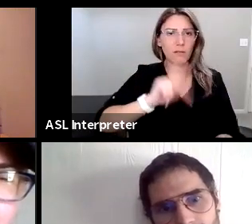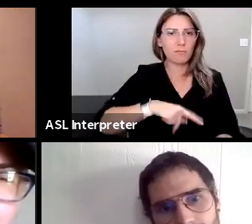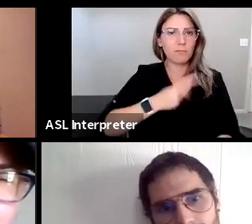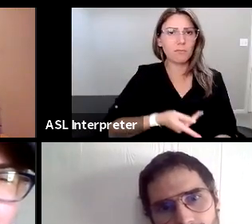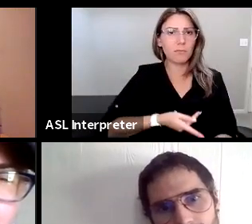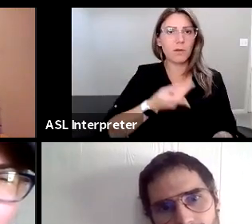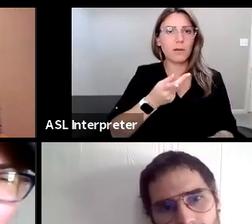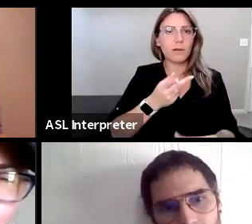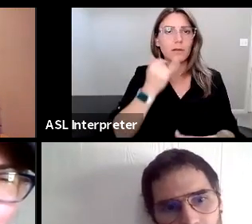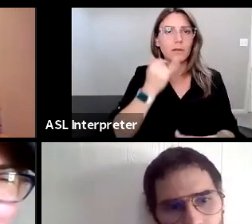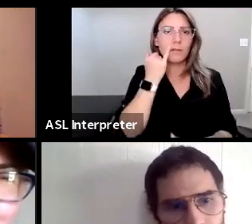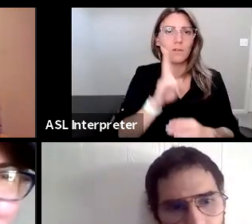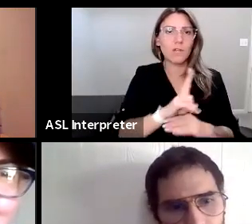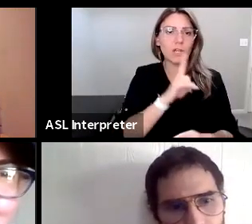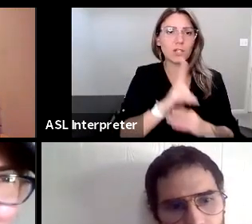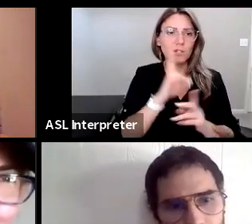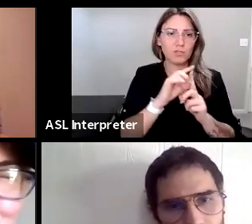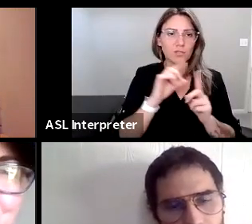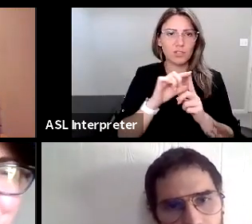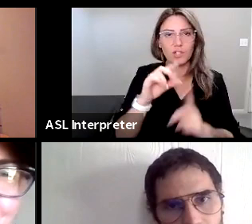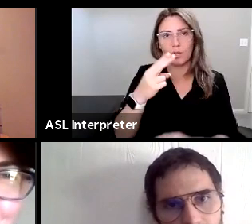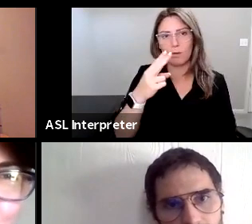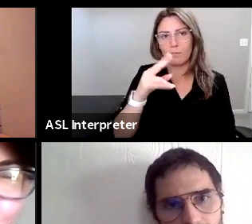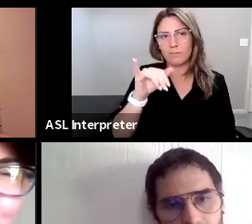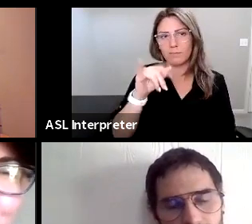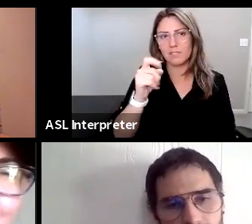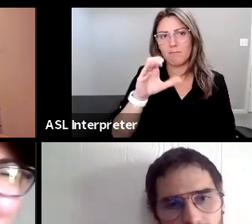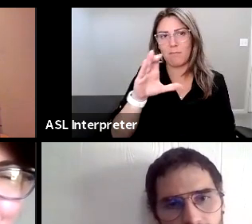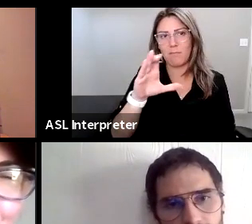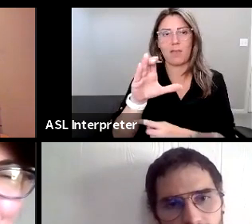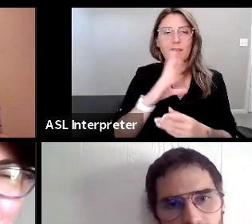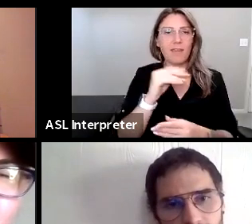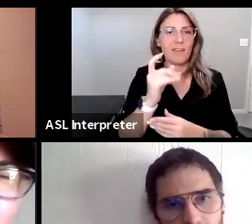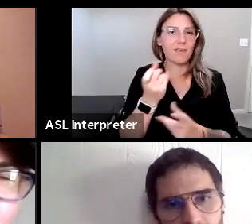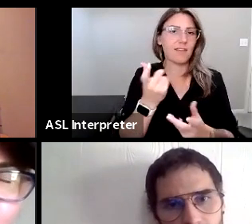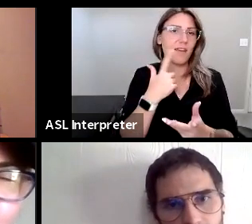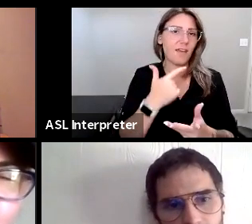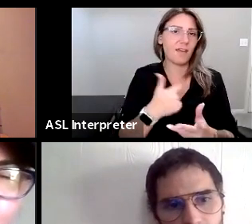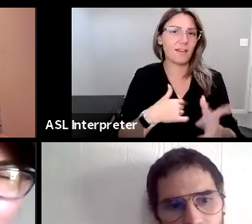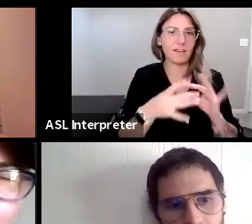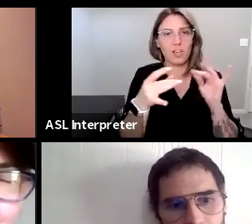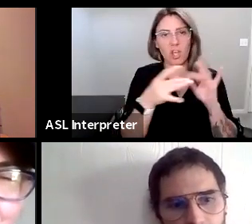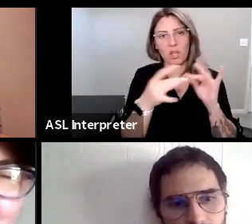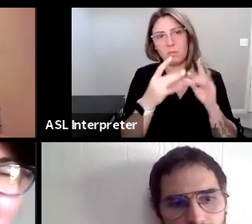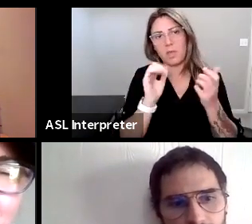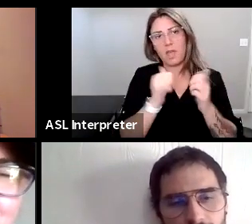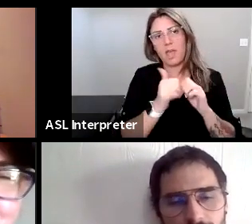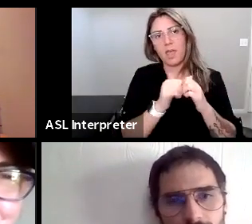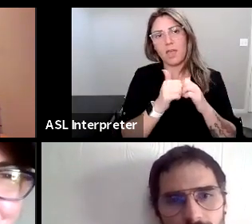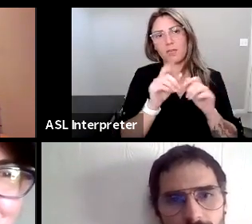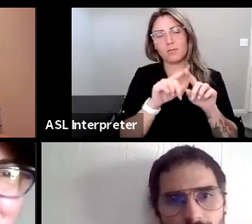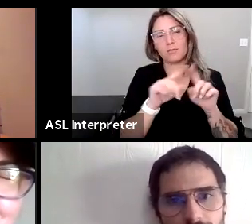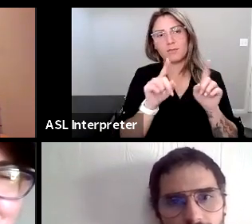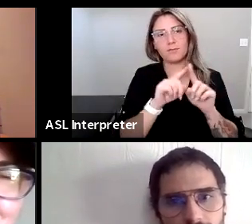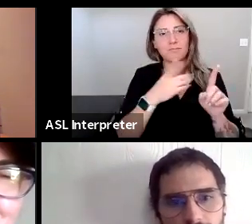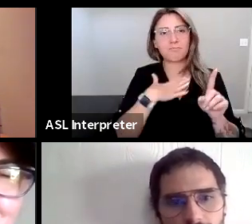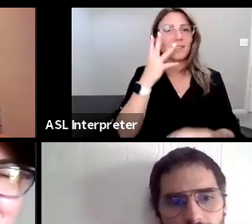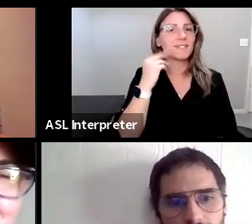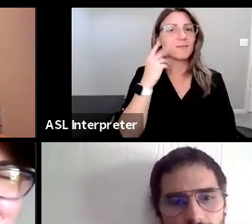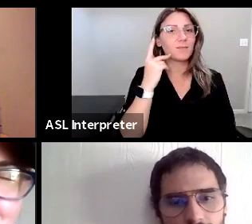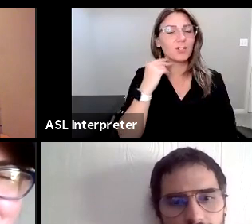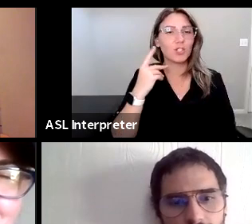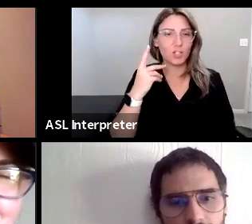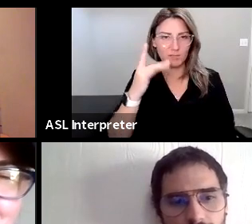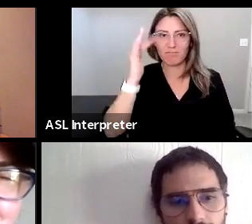when you use the term Hispanic and whatnot. And I was commenting on how different my experience